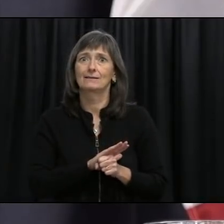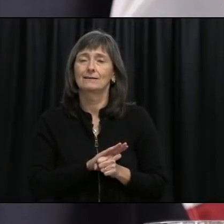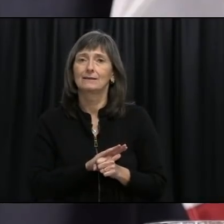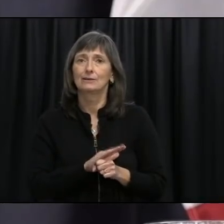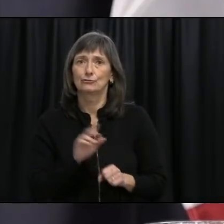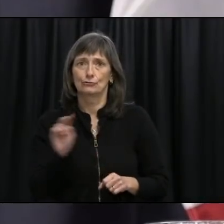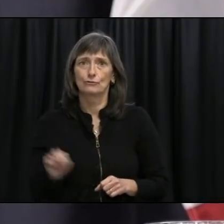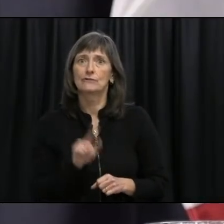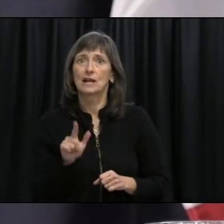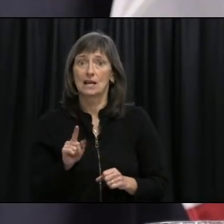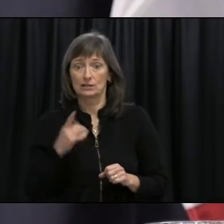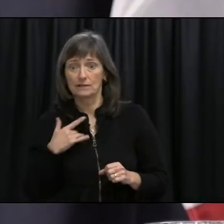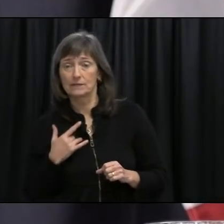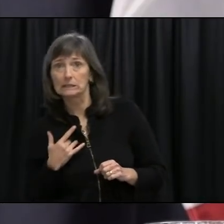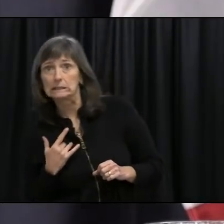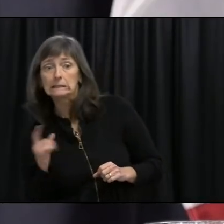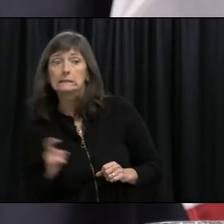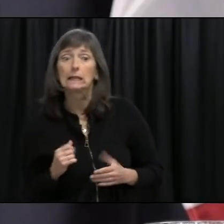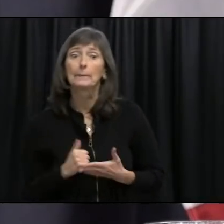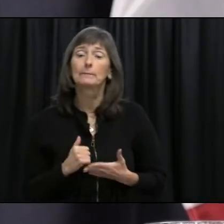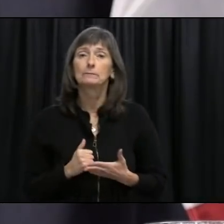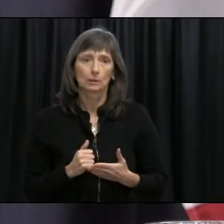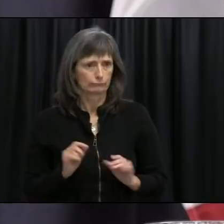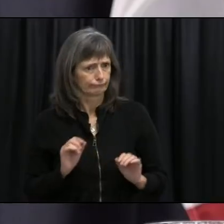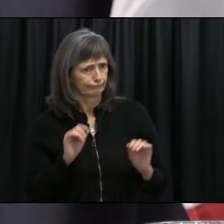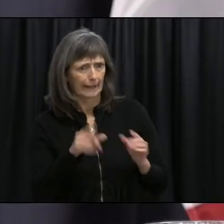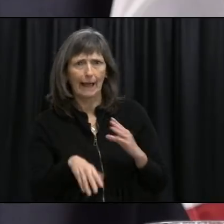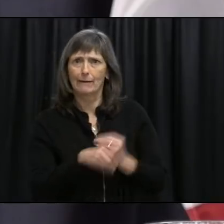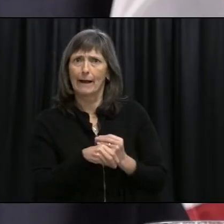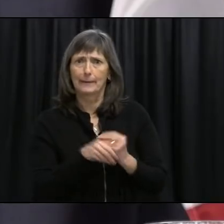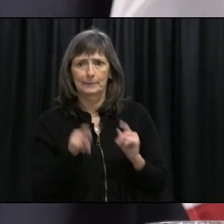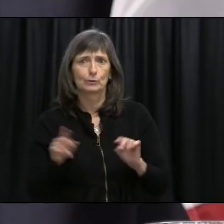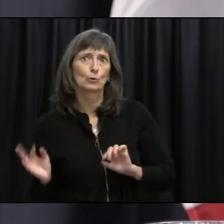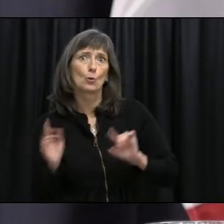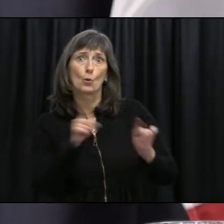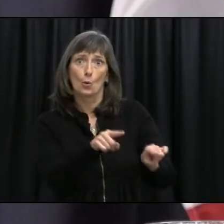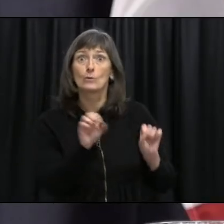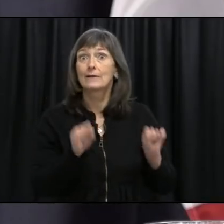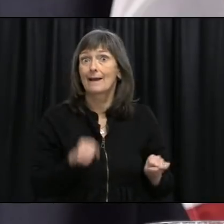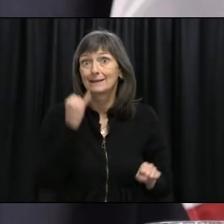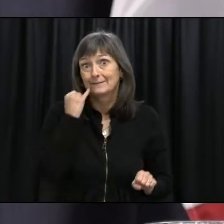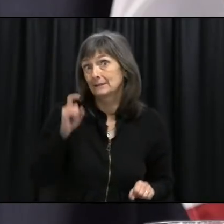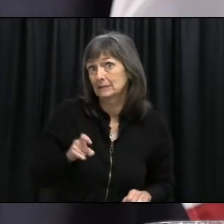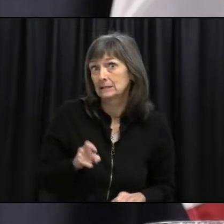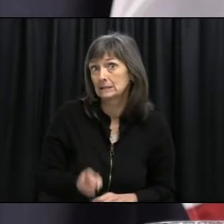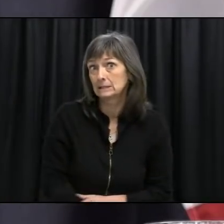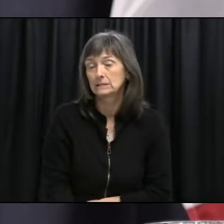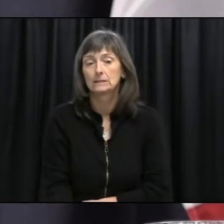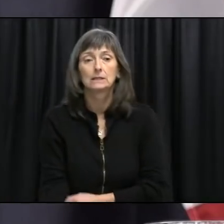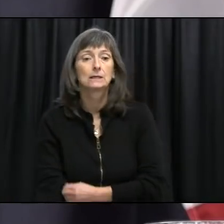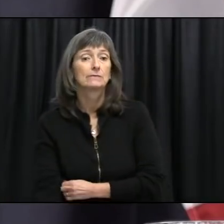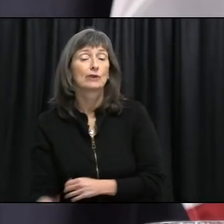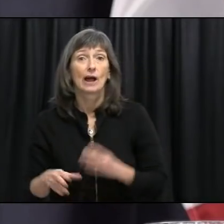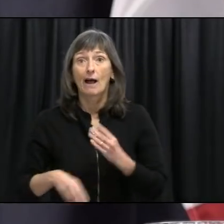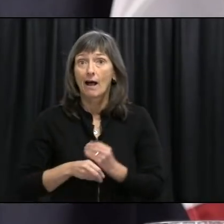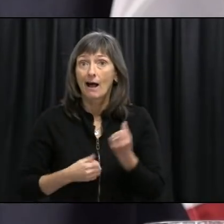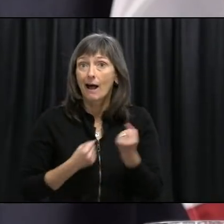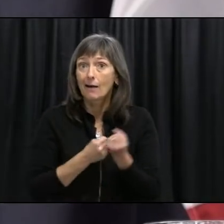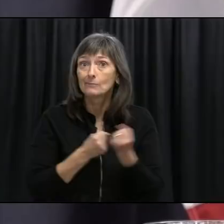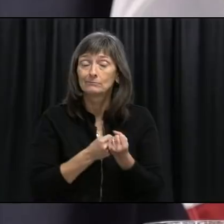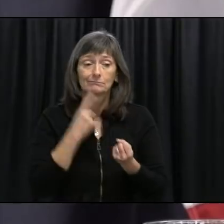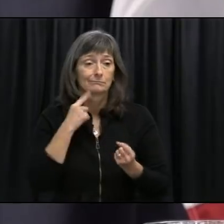where there was felt to be a need, there are additional people who could be brought in for, contact tracing if that